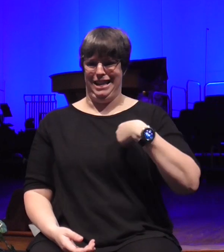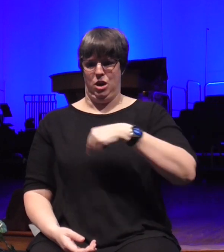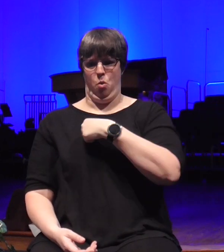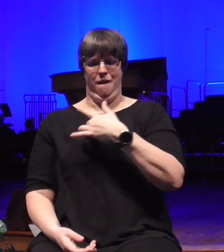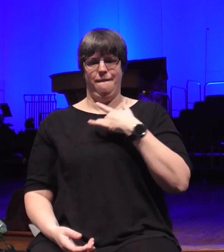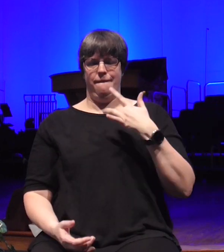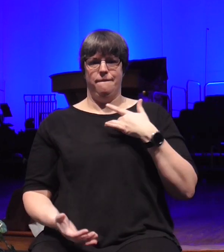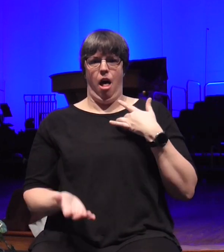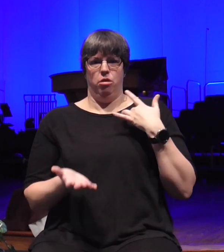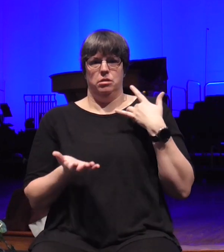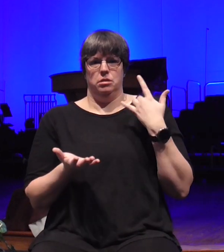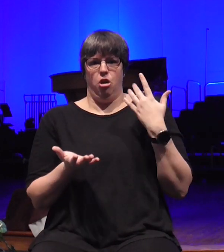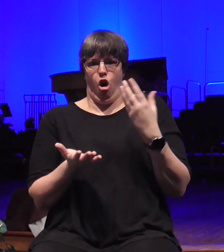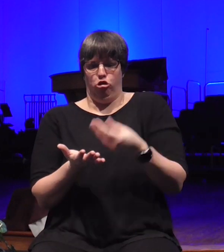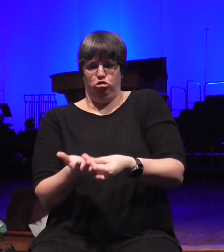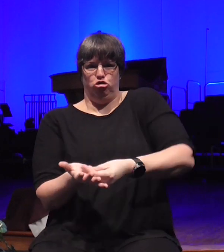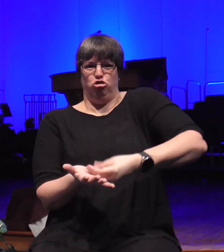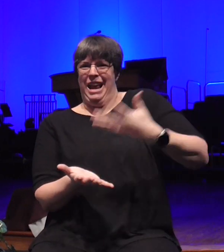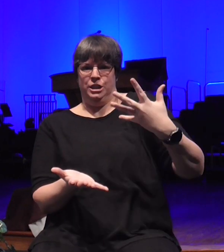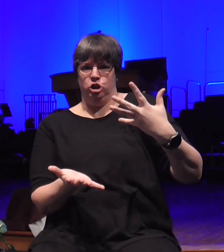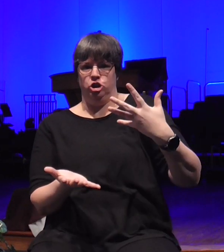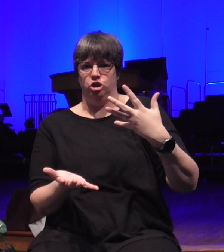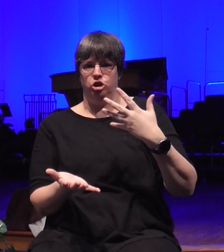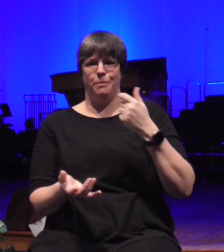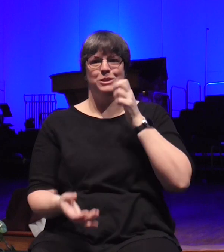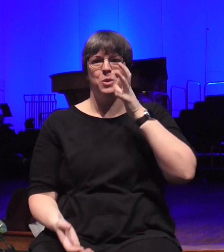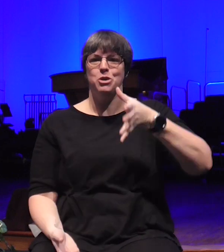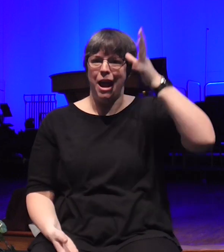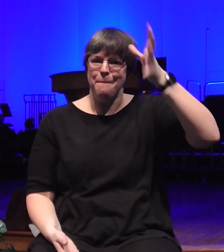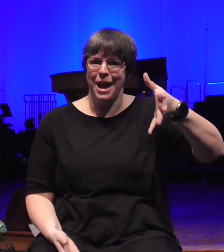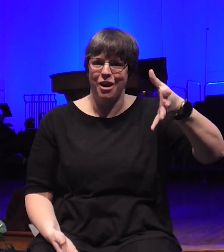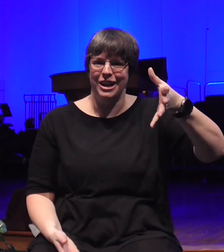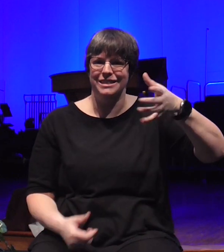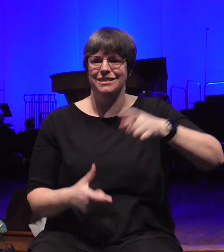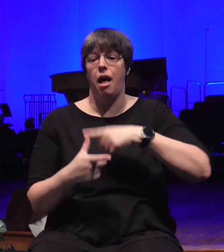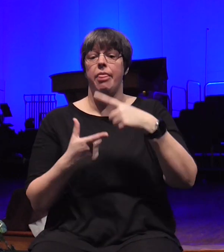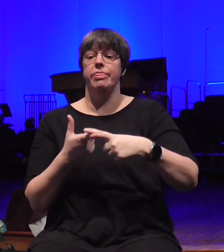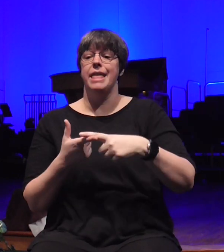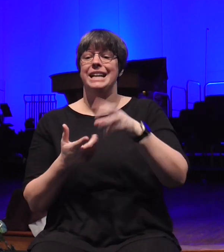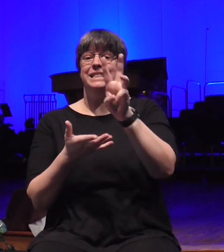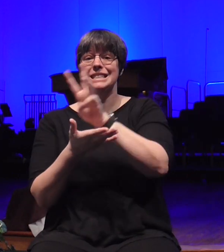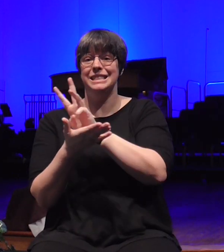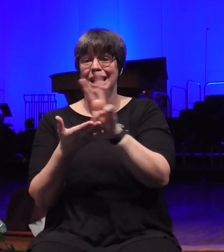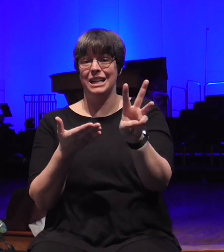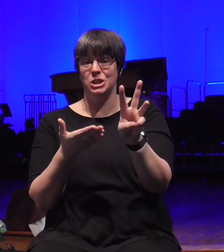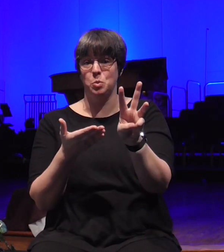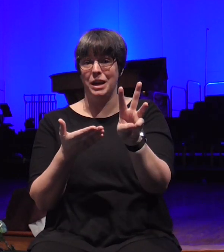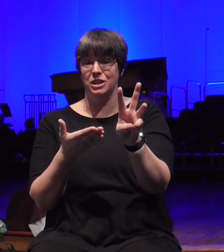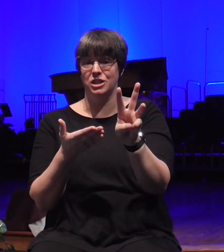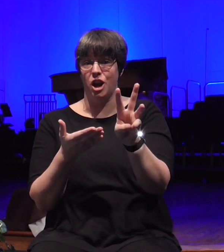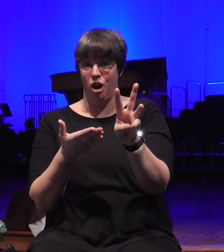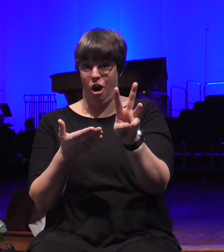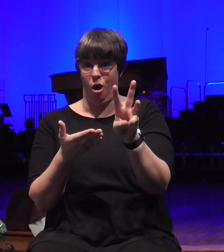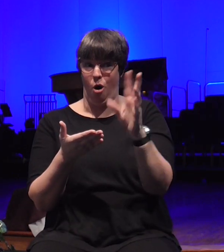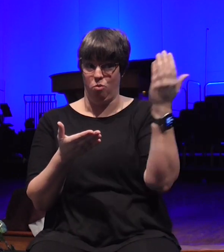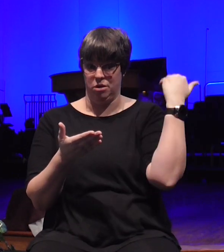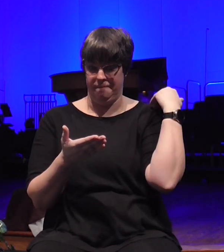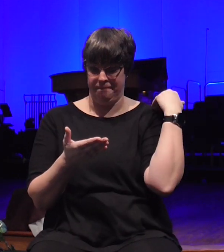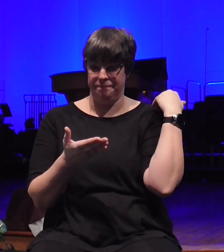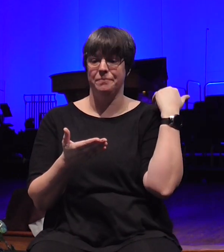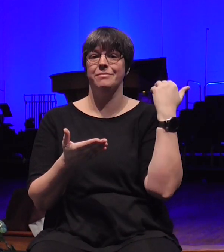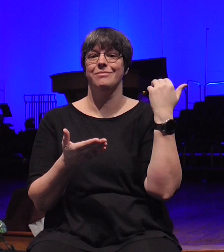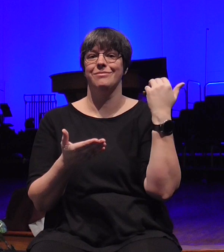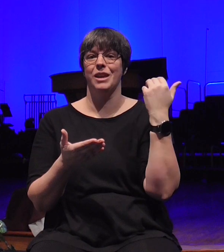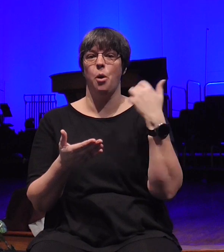as grandparents. Then, 6 weeks ago, our youngest son and his daughter presented us with a